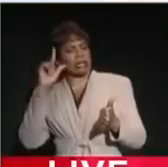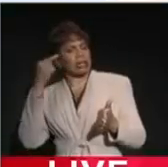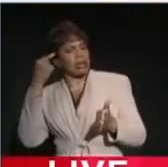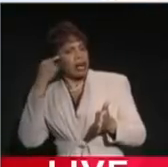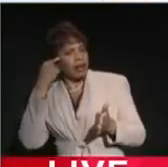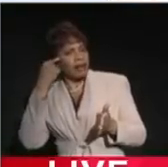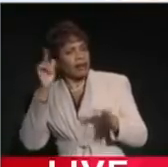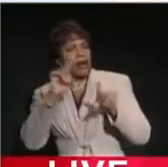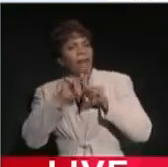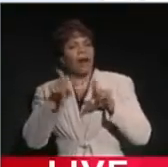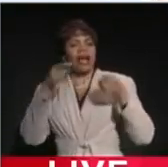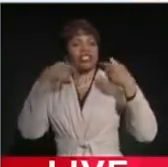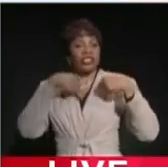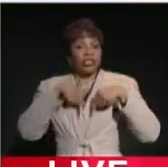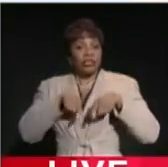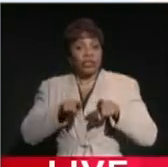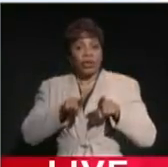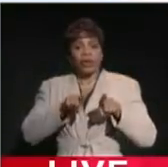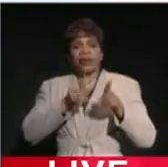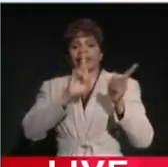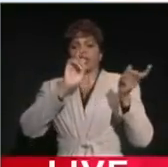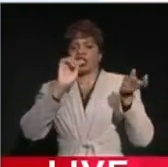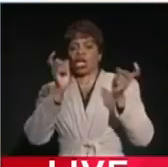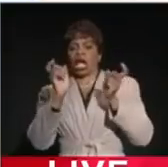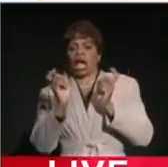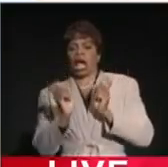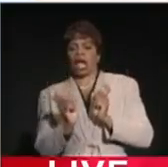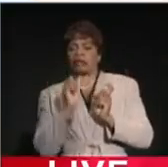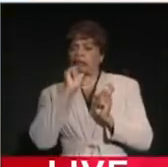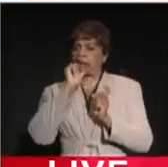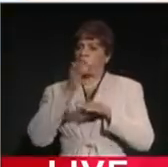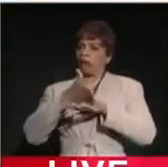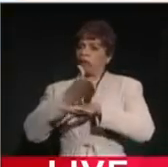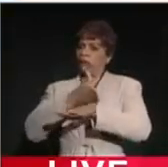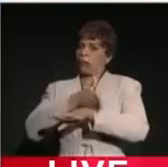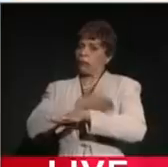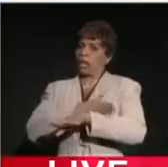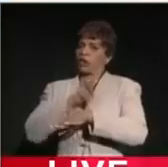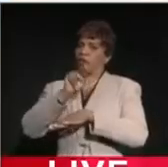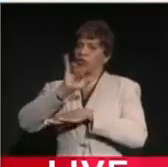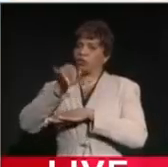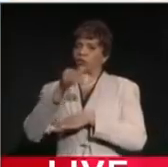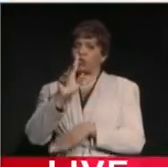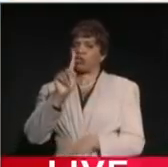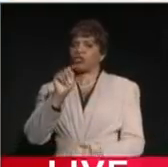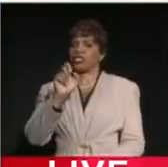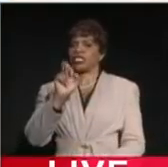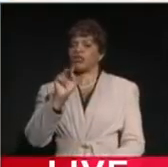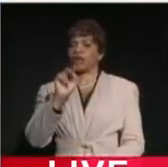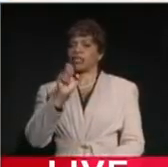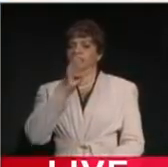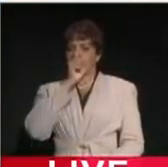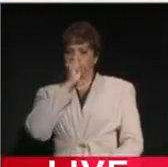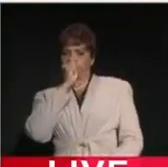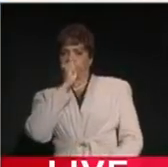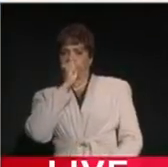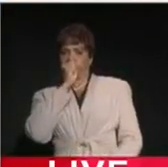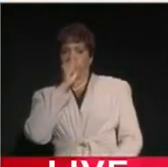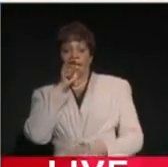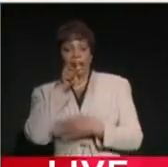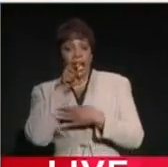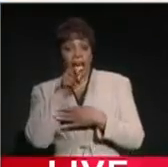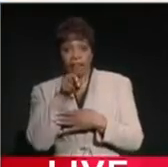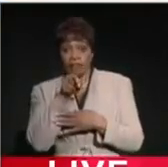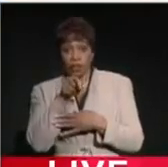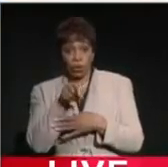but during all these changes, not for the better, with New Jersey Transit, you've been silent. Have you taken a New Jersey